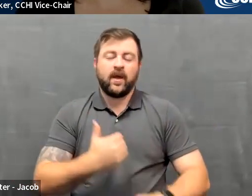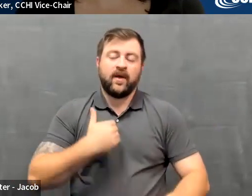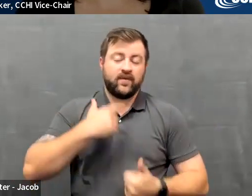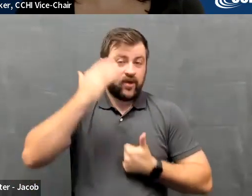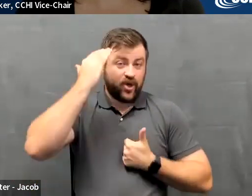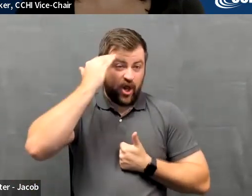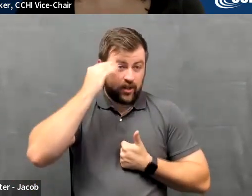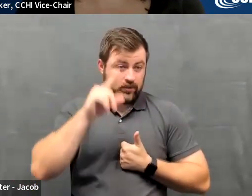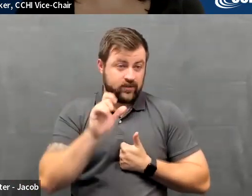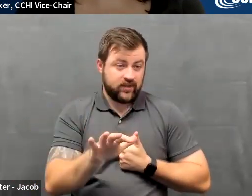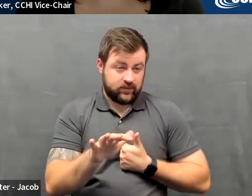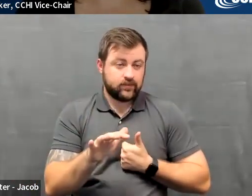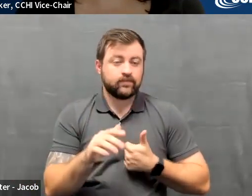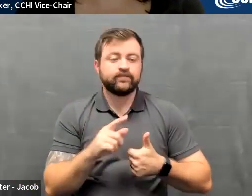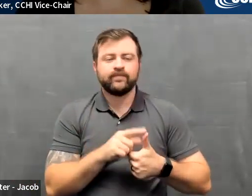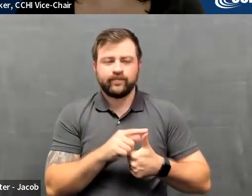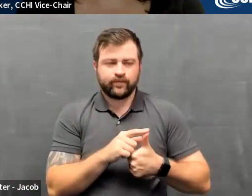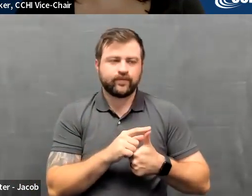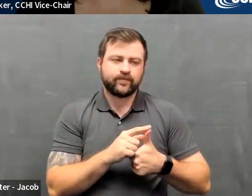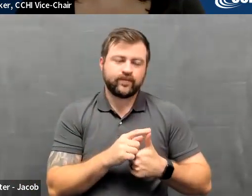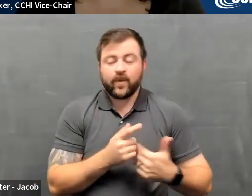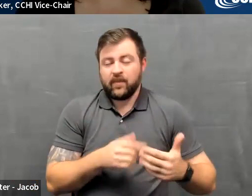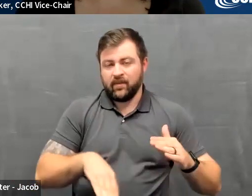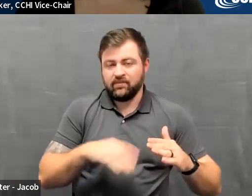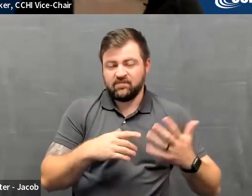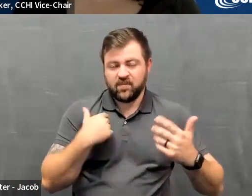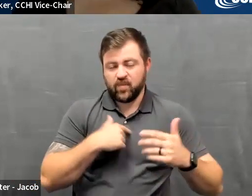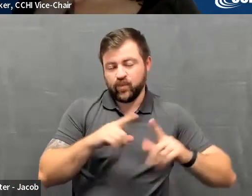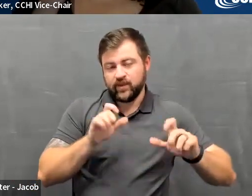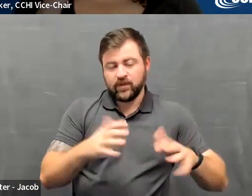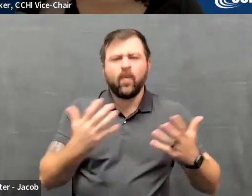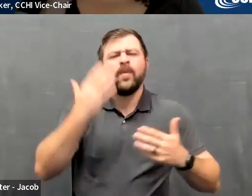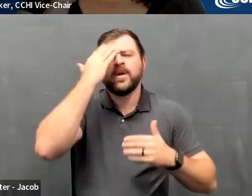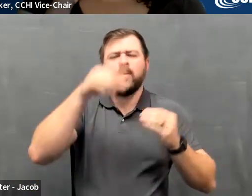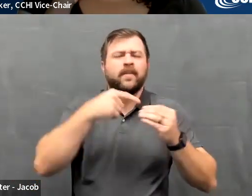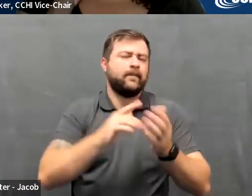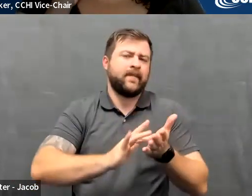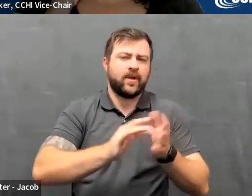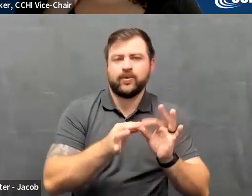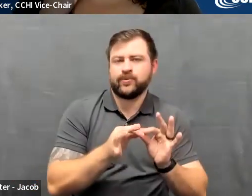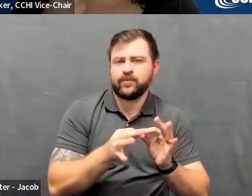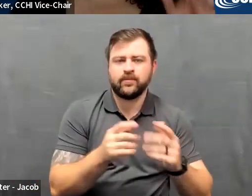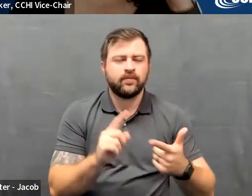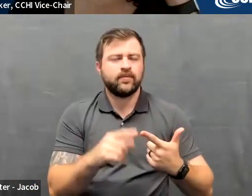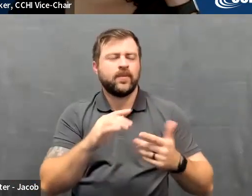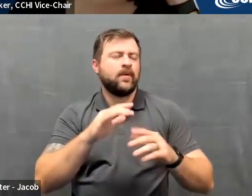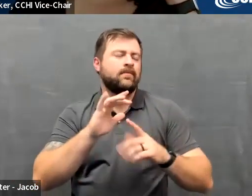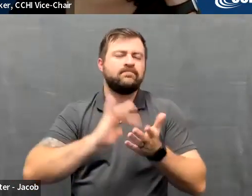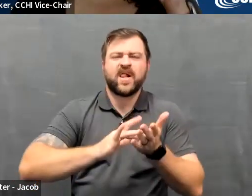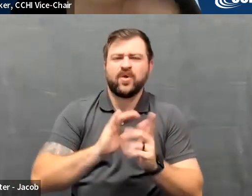knowledge test, where we're basically tested on what we know about medical interpreting, what we know about the medical